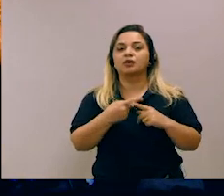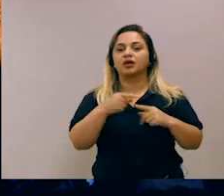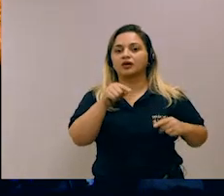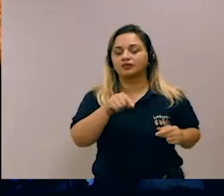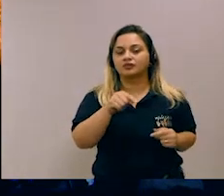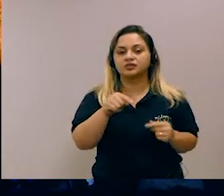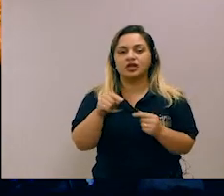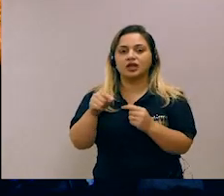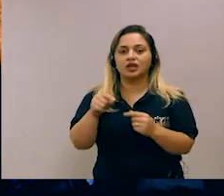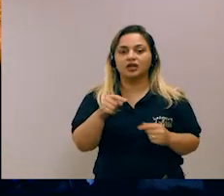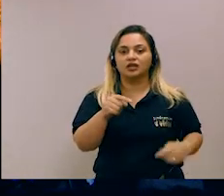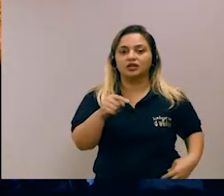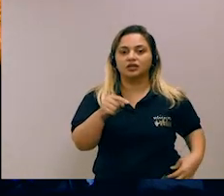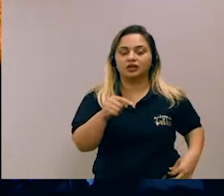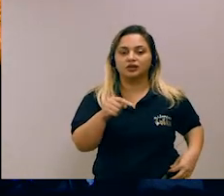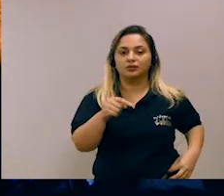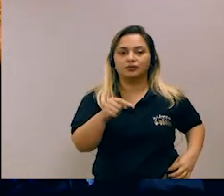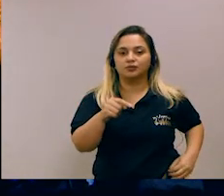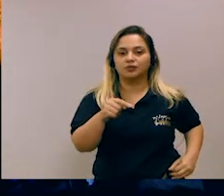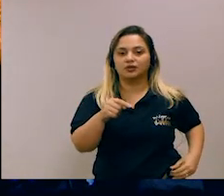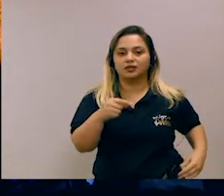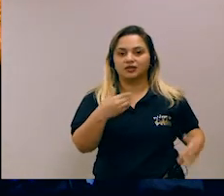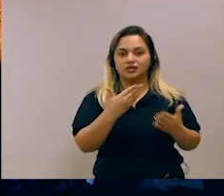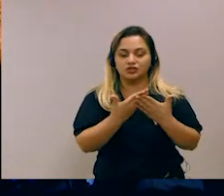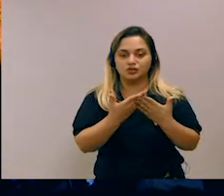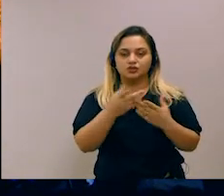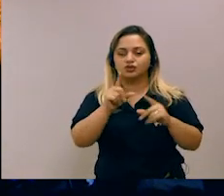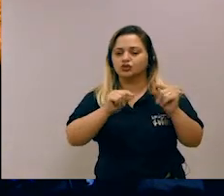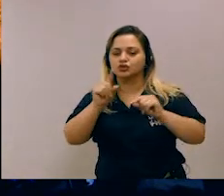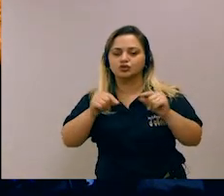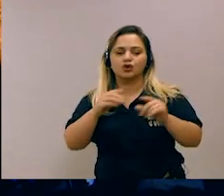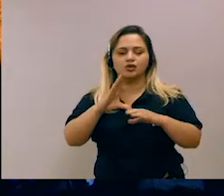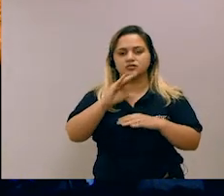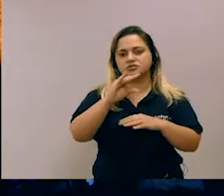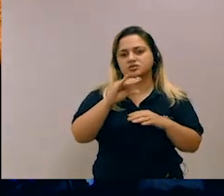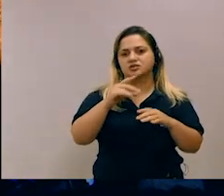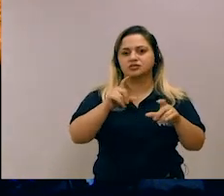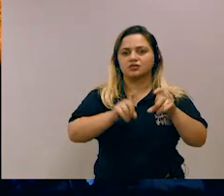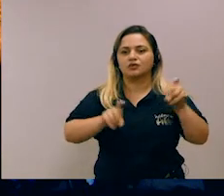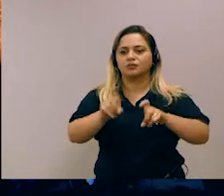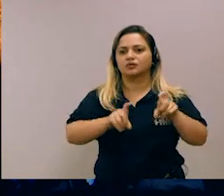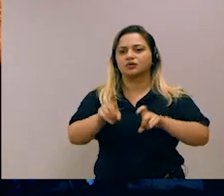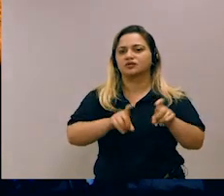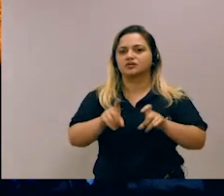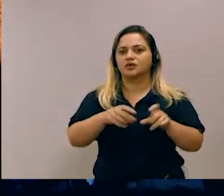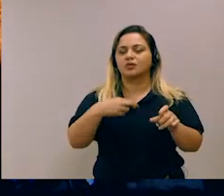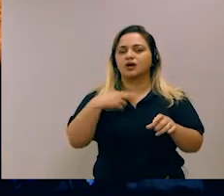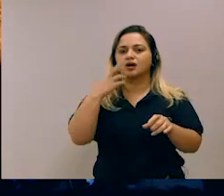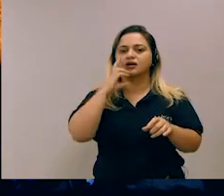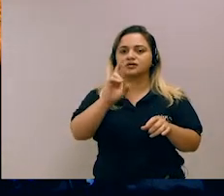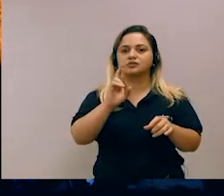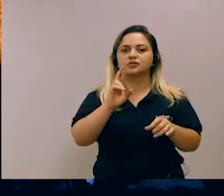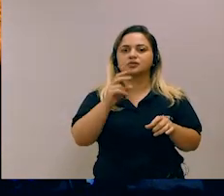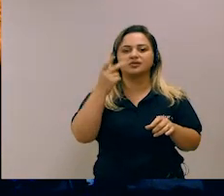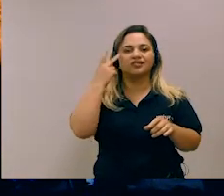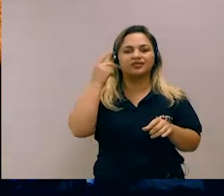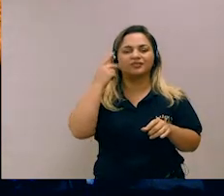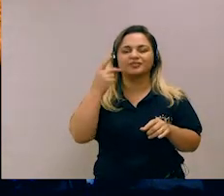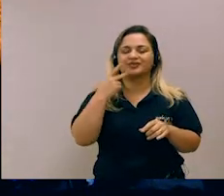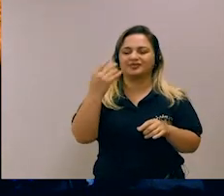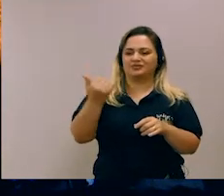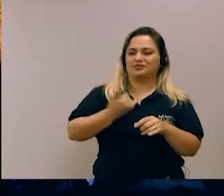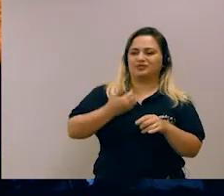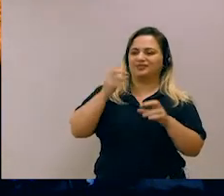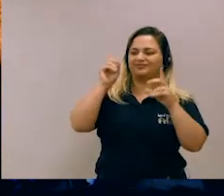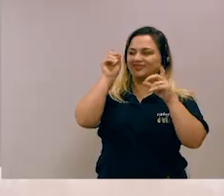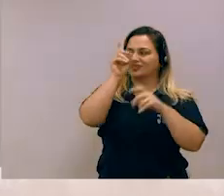the most standard answer we got, it's too difficult. And we saw a big gap between boys'